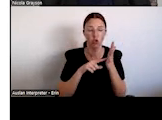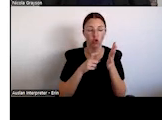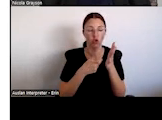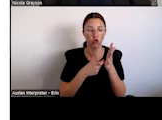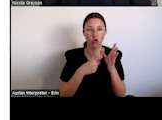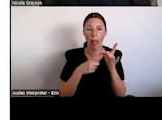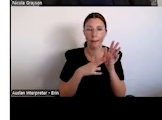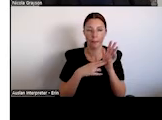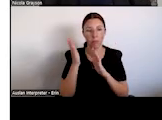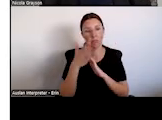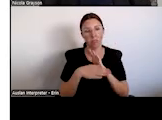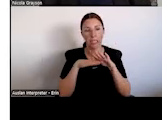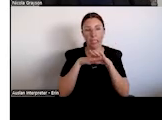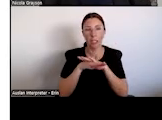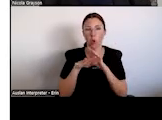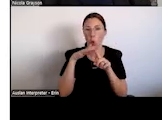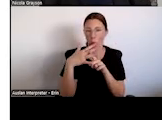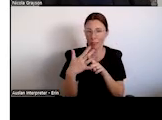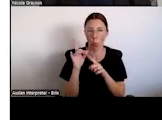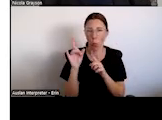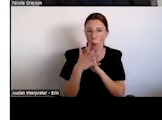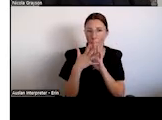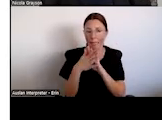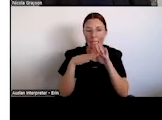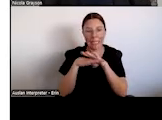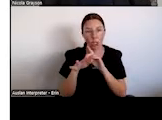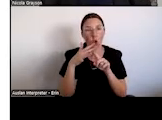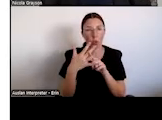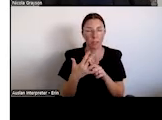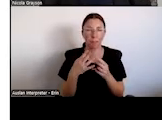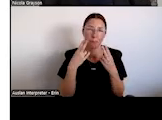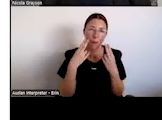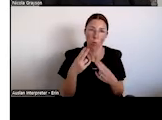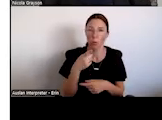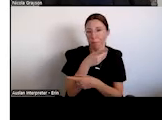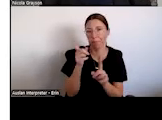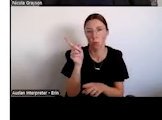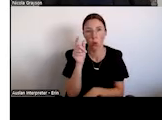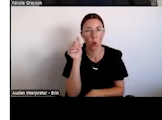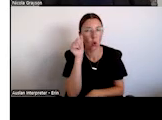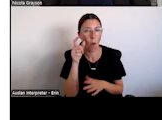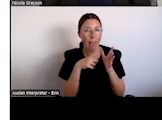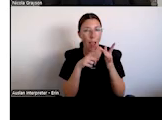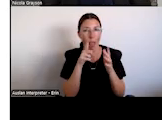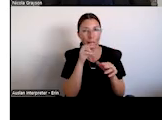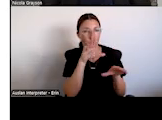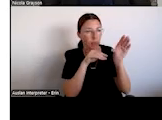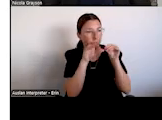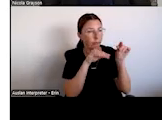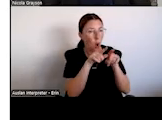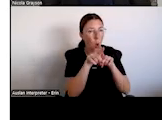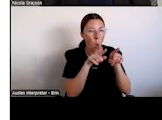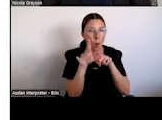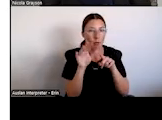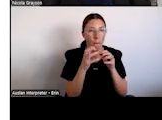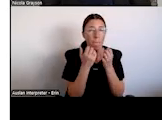what do I mean by in context. Of course, people know AI can learn from millions of images. It can learn